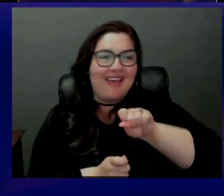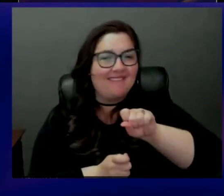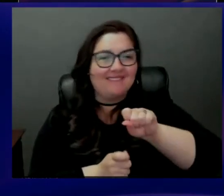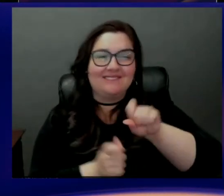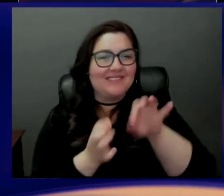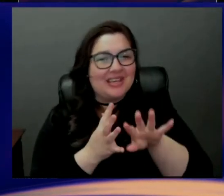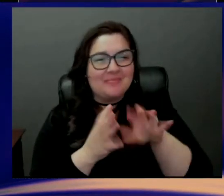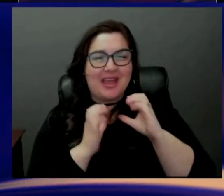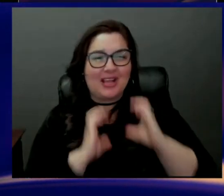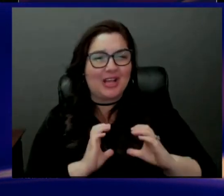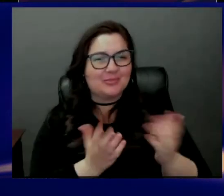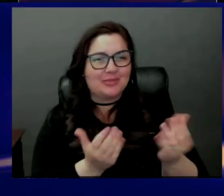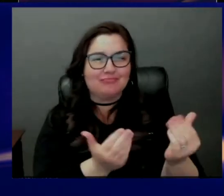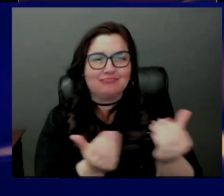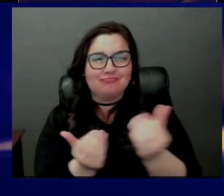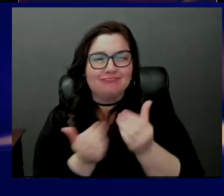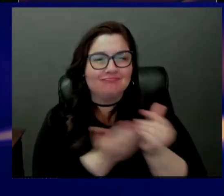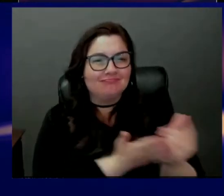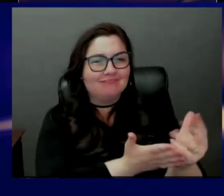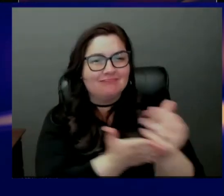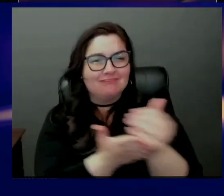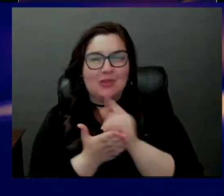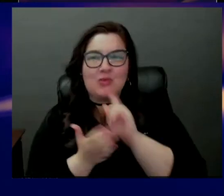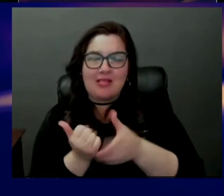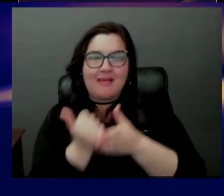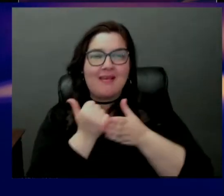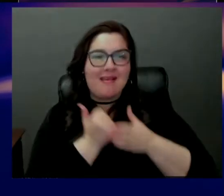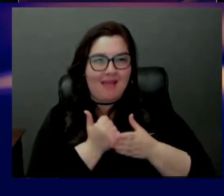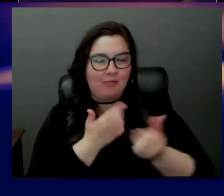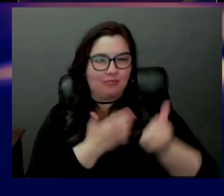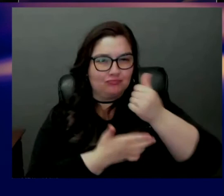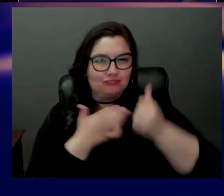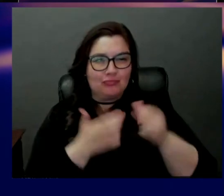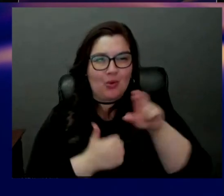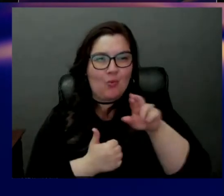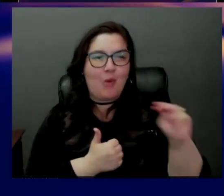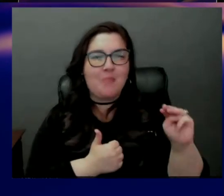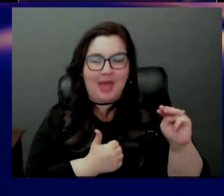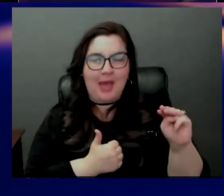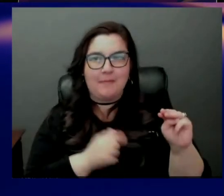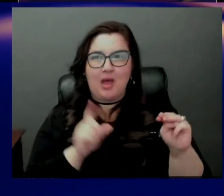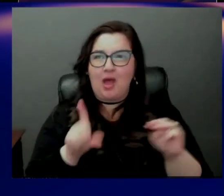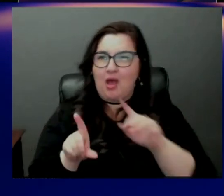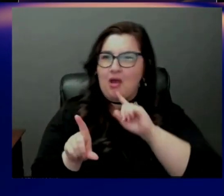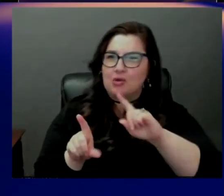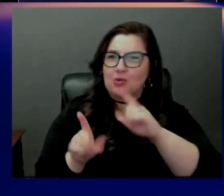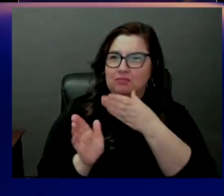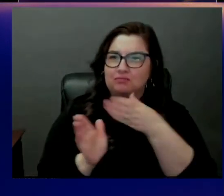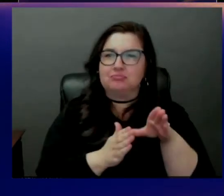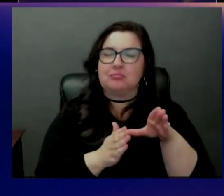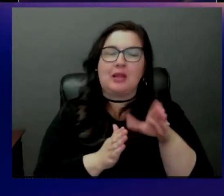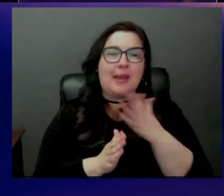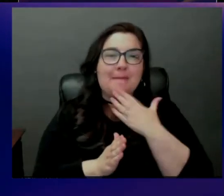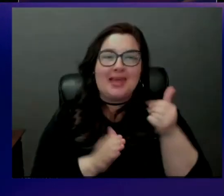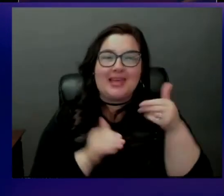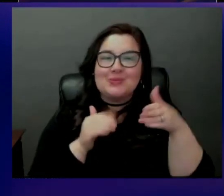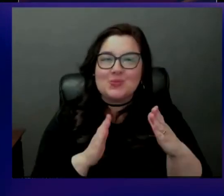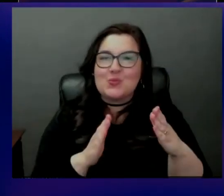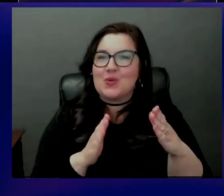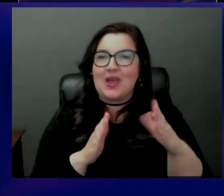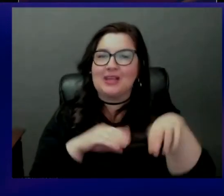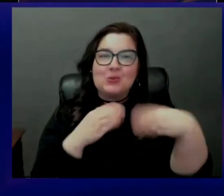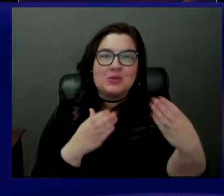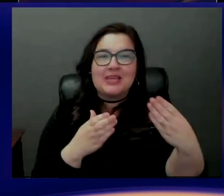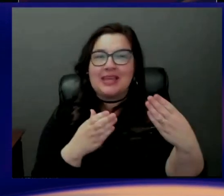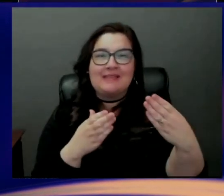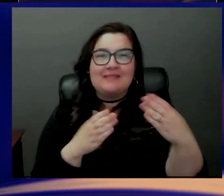customers, and that really shapes our roadmap. Well, that's actually a great segue into figuring out what's the best way to give the team feedback